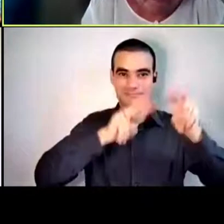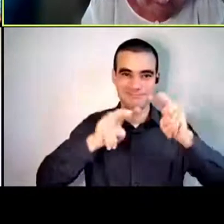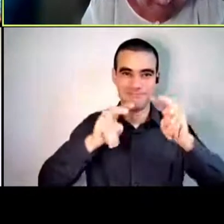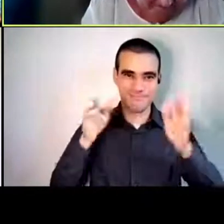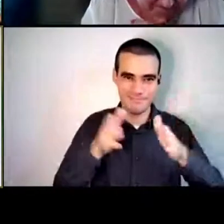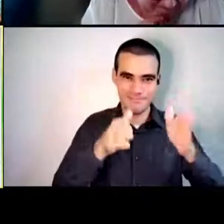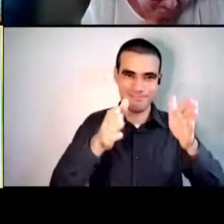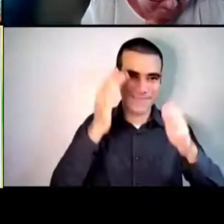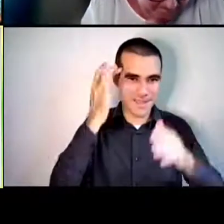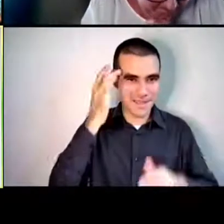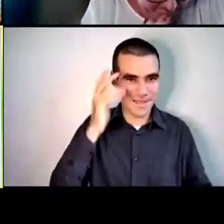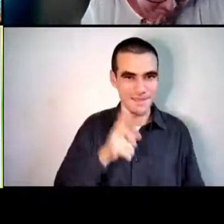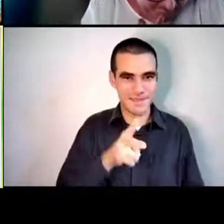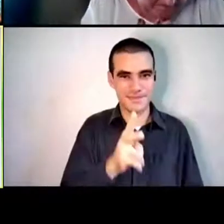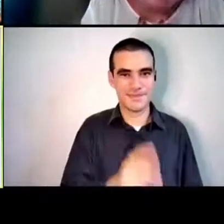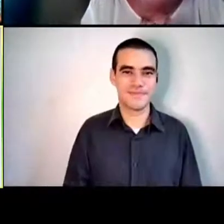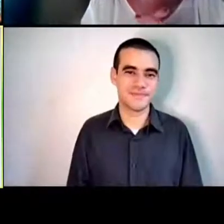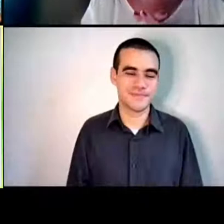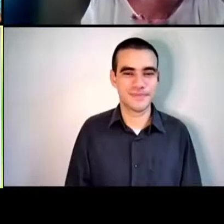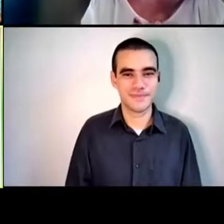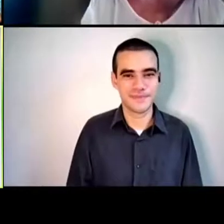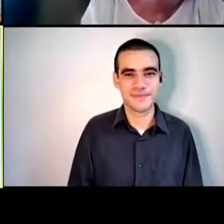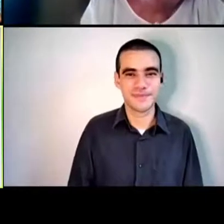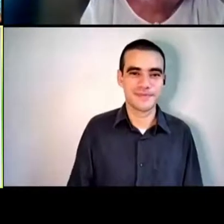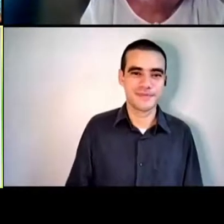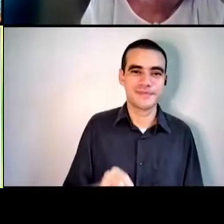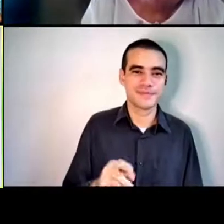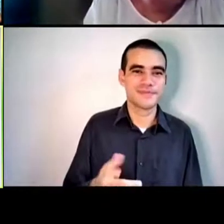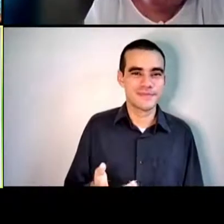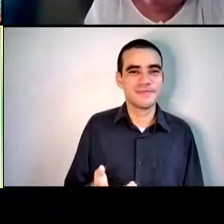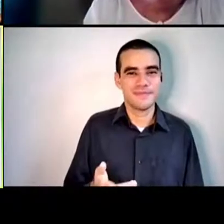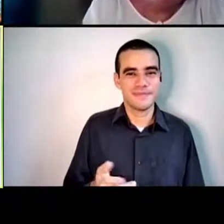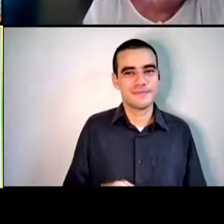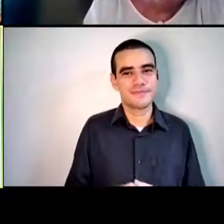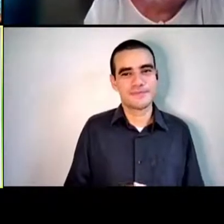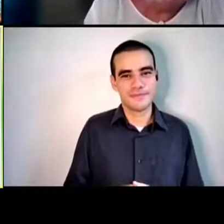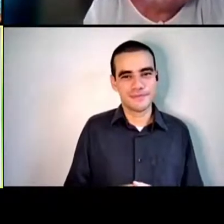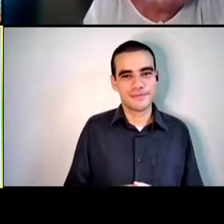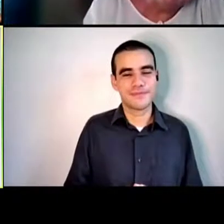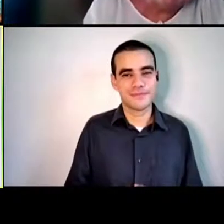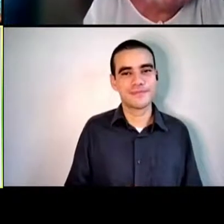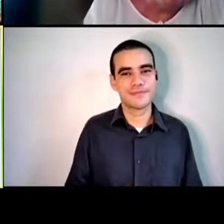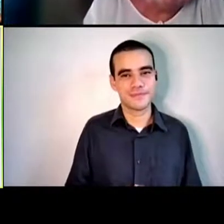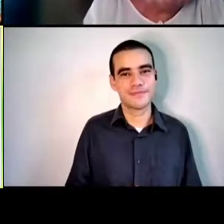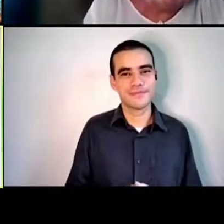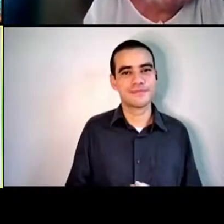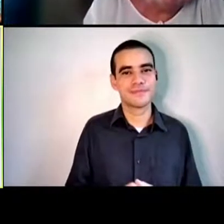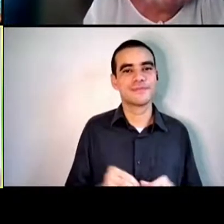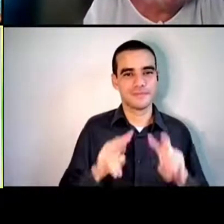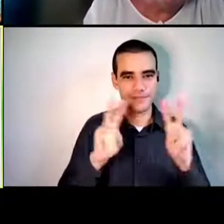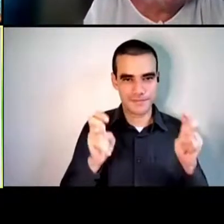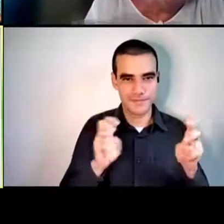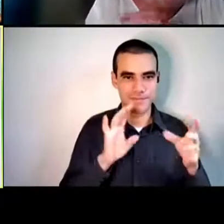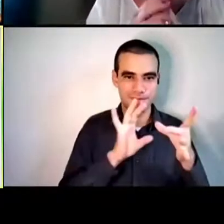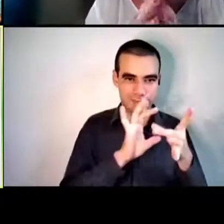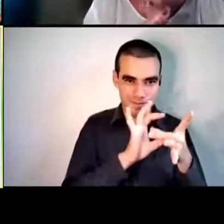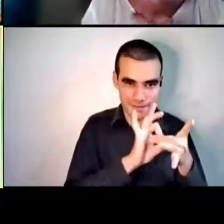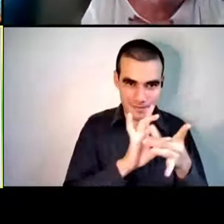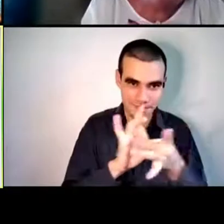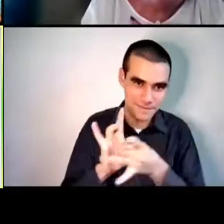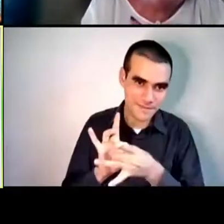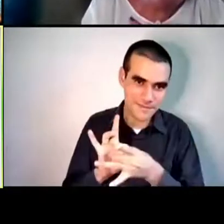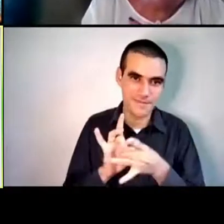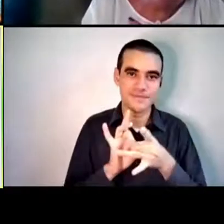with many different views. Now, this is what we already talked about, this panel and the other panels, about